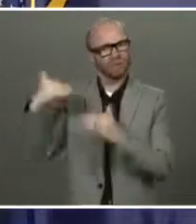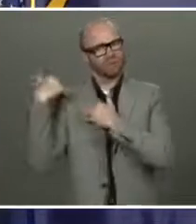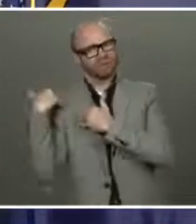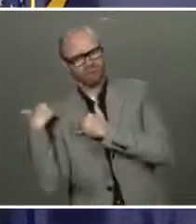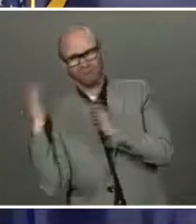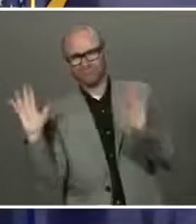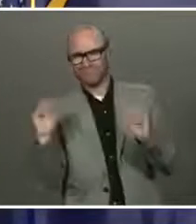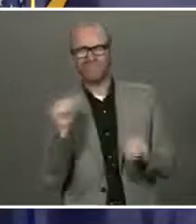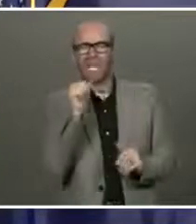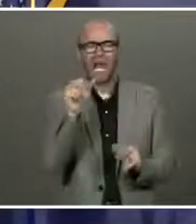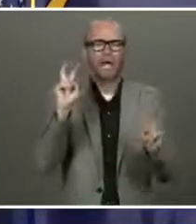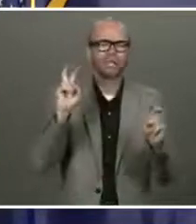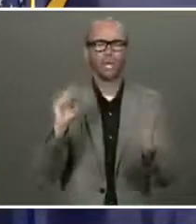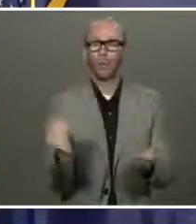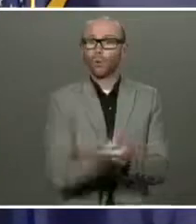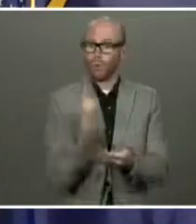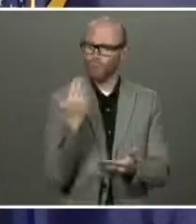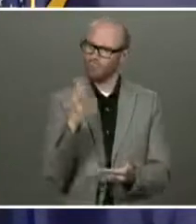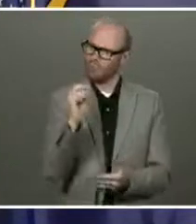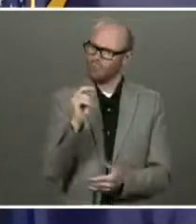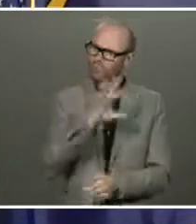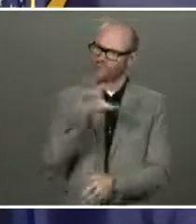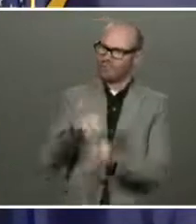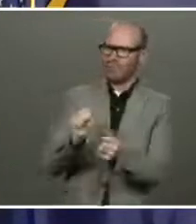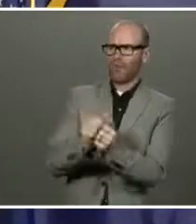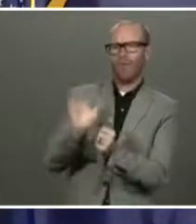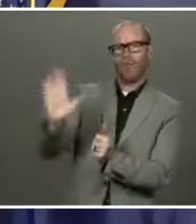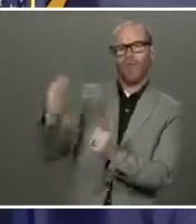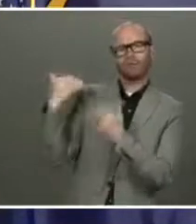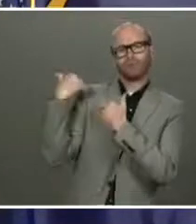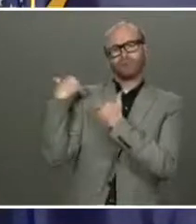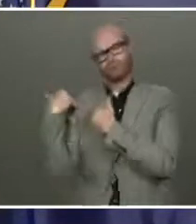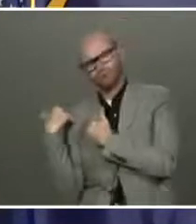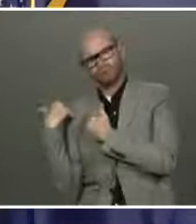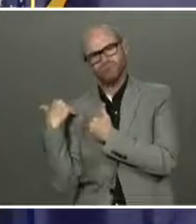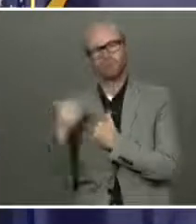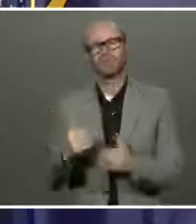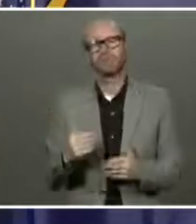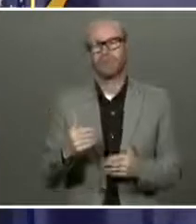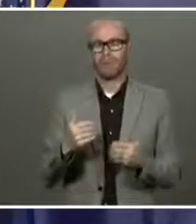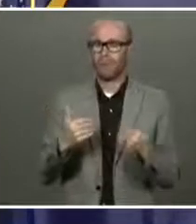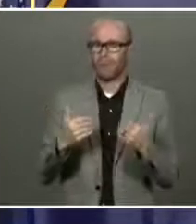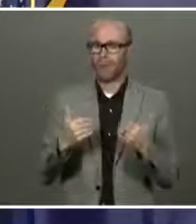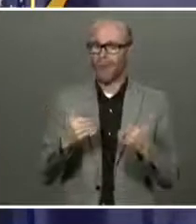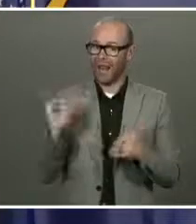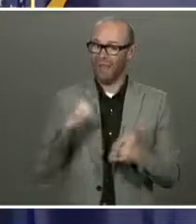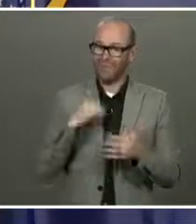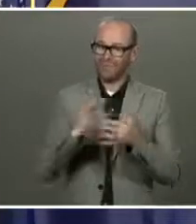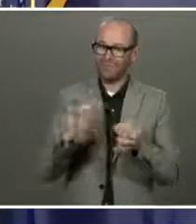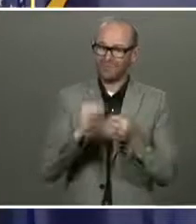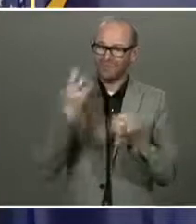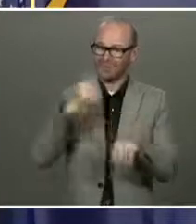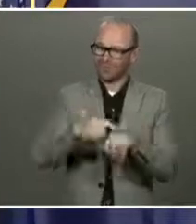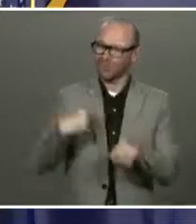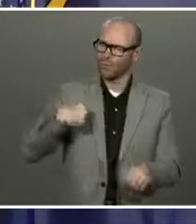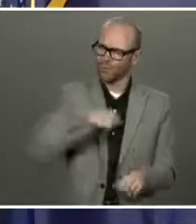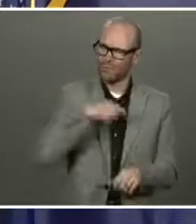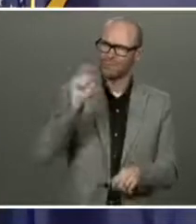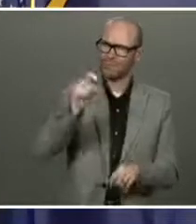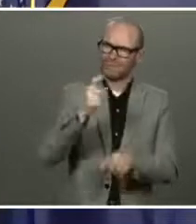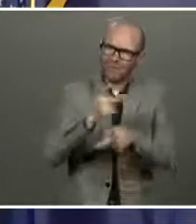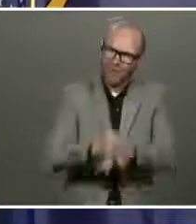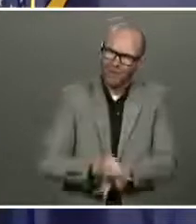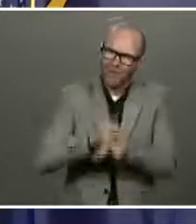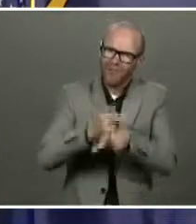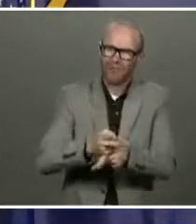new, and it certainly is within their prerogative. I think we again, as I've admonished many times, we have to be incredibly careful for some